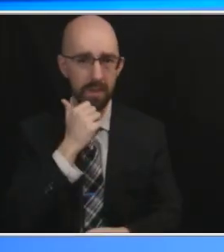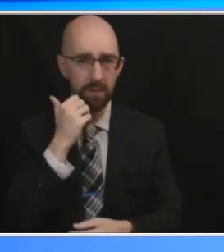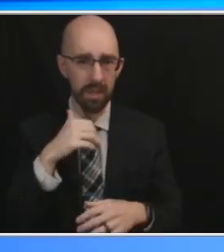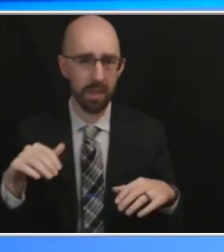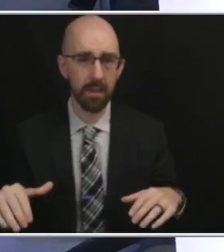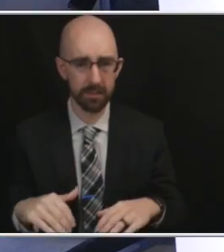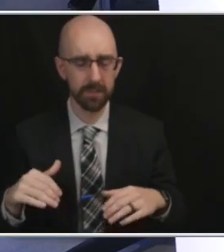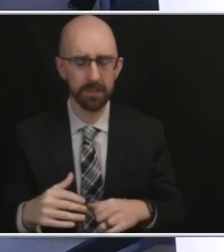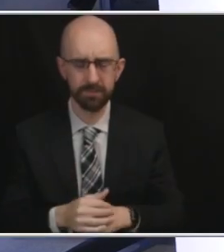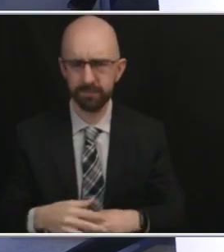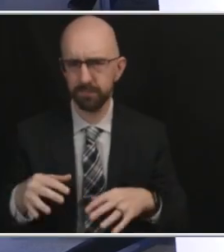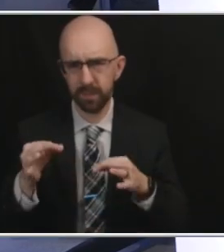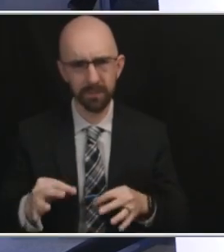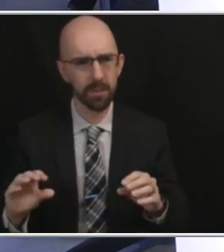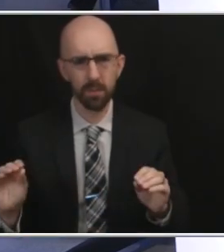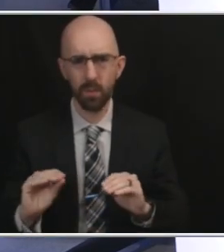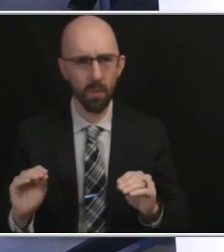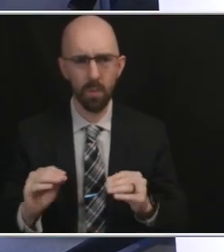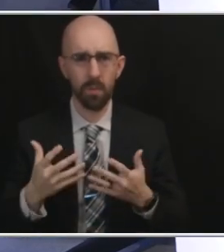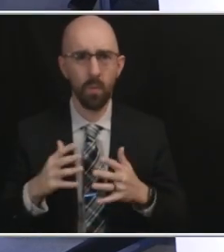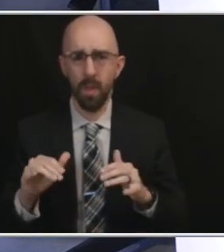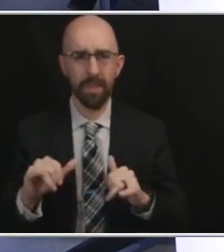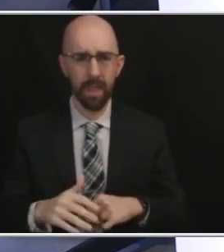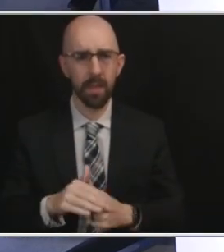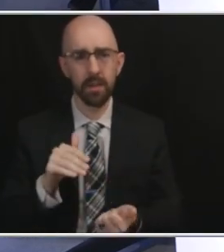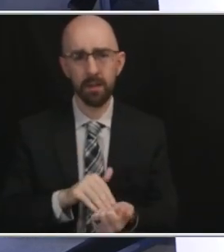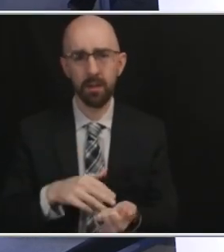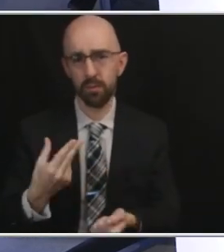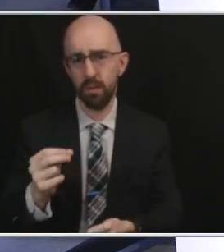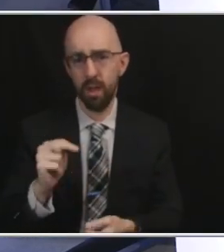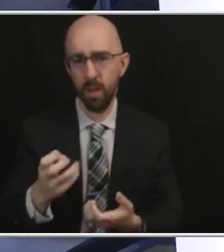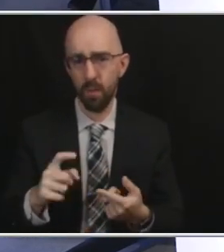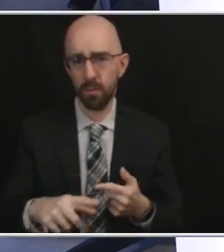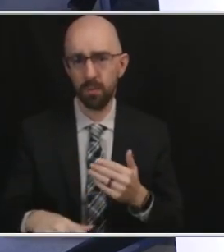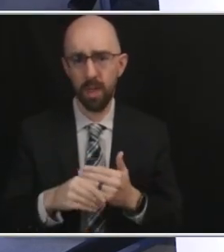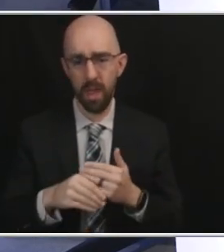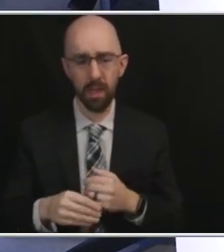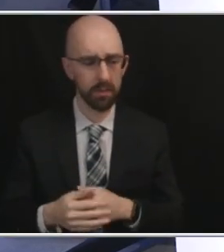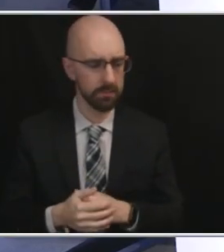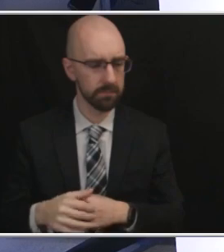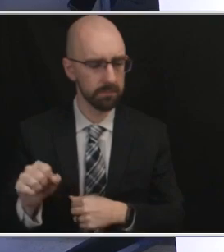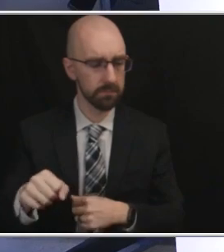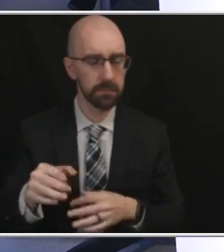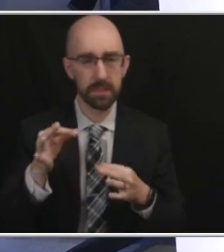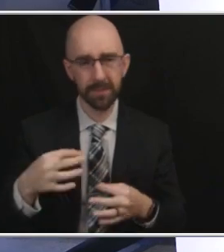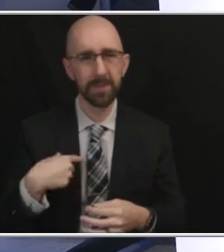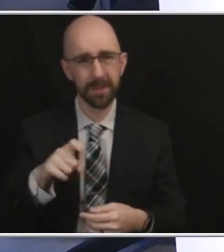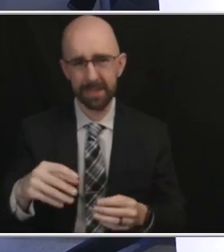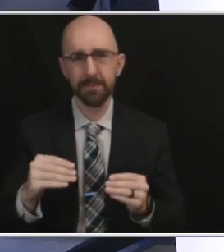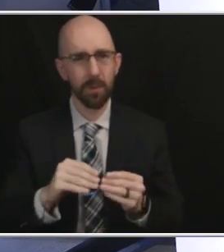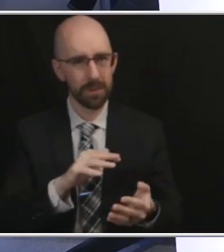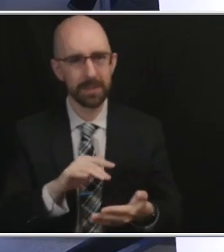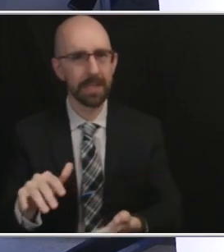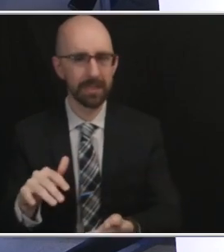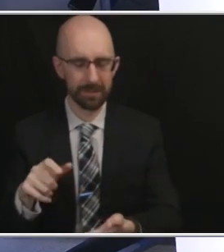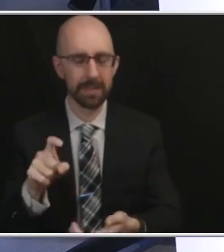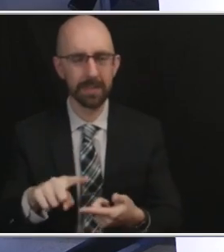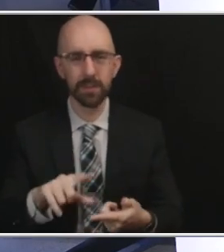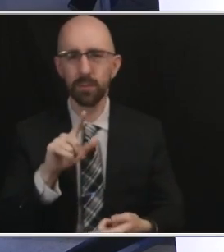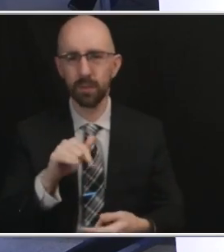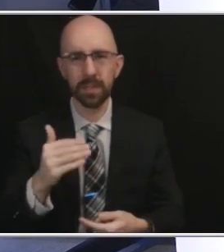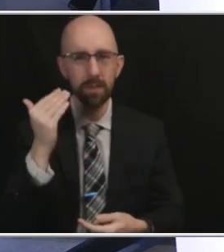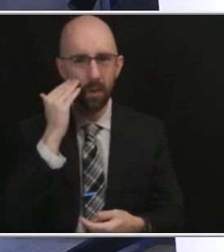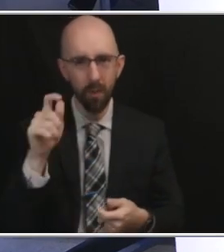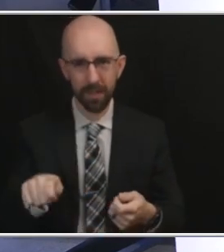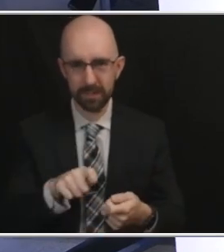Don't want any of those. Dr. Hahn, anything else to add? Well, certainly we need more studies, and we need to really know exactly how